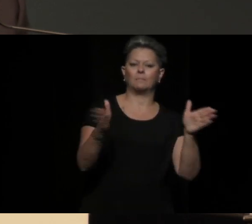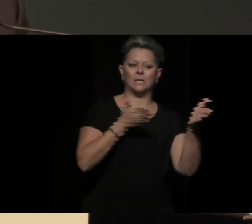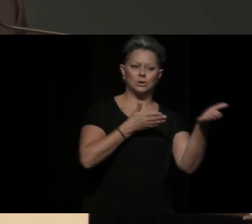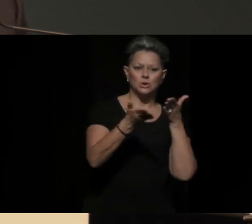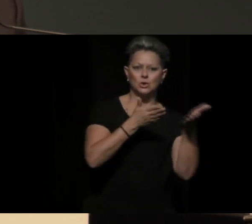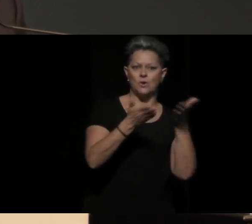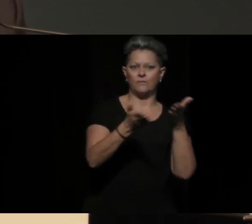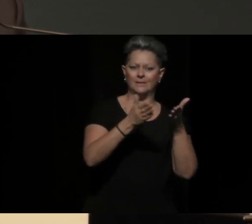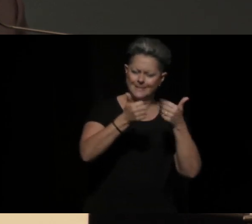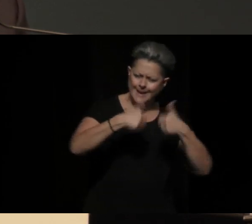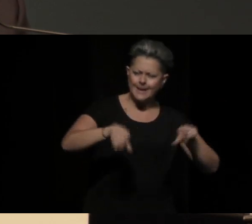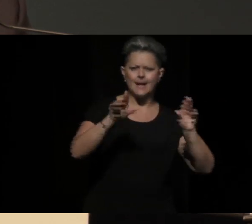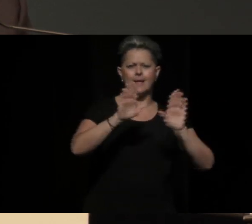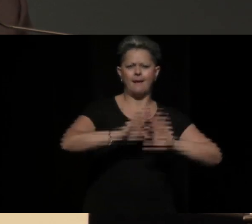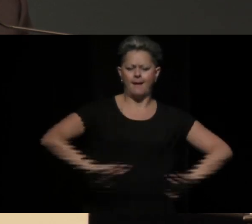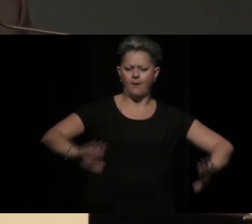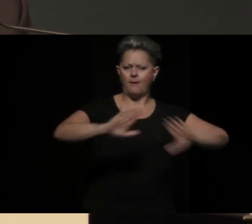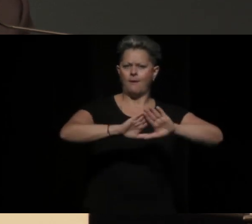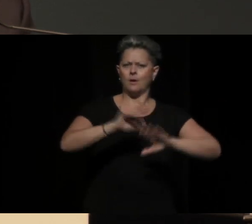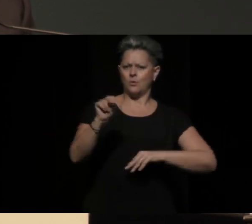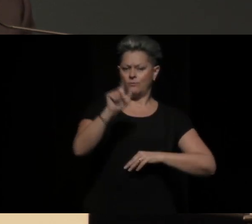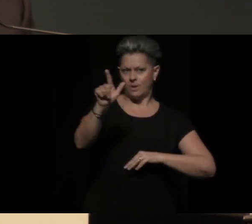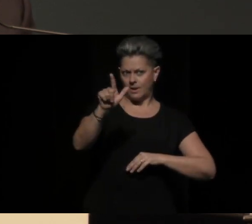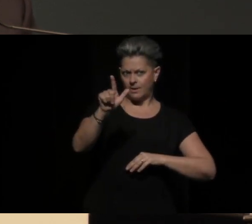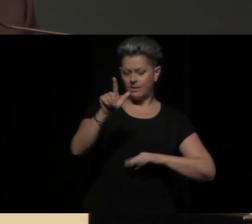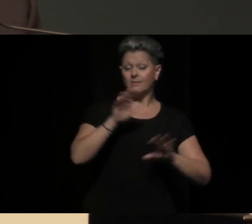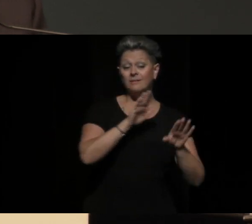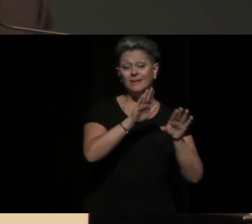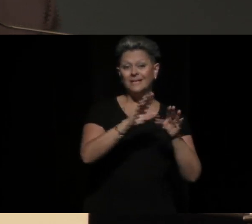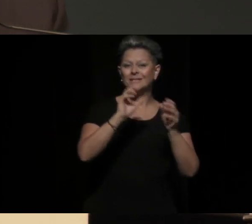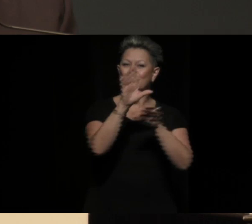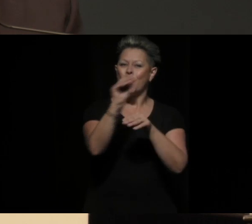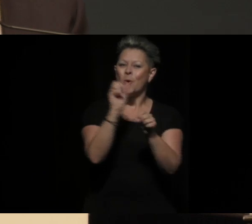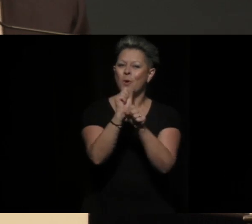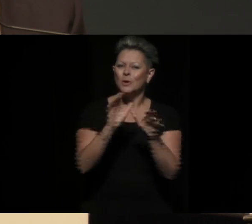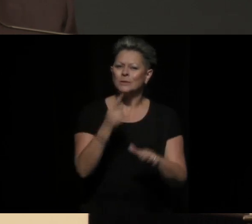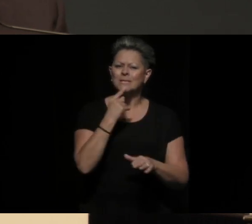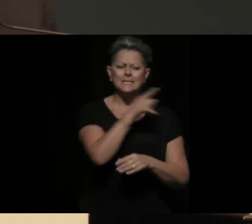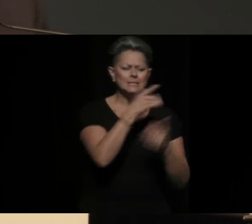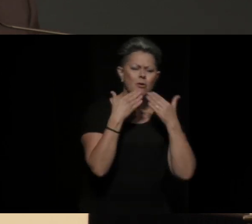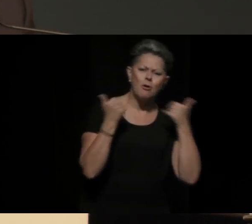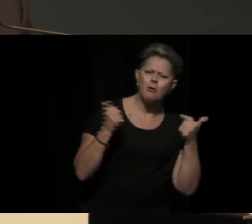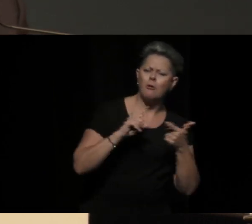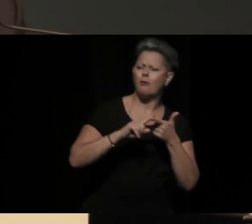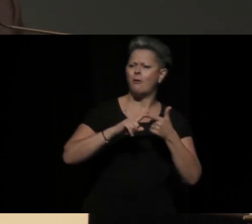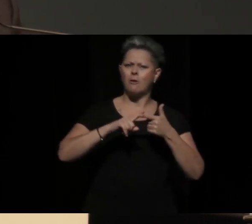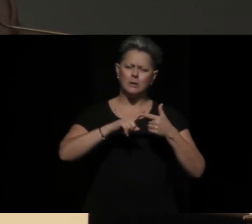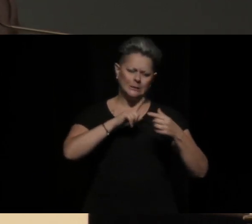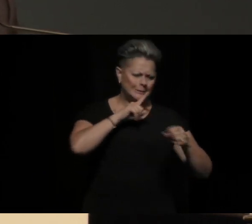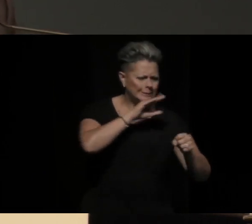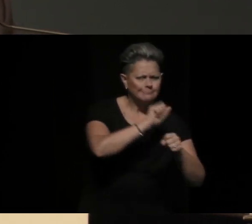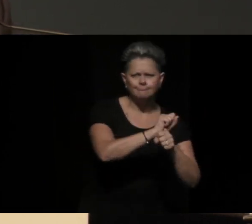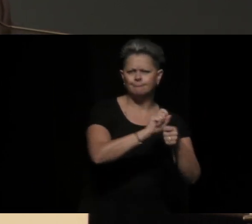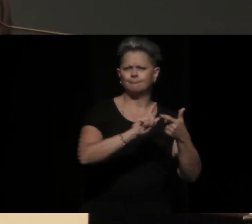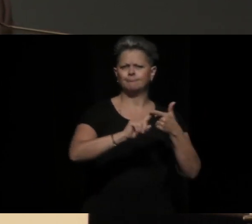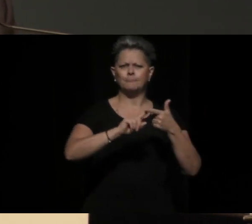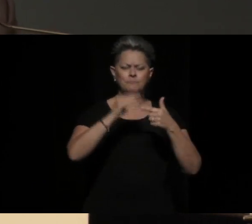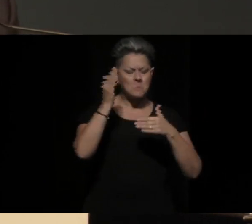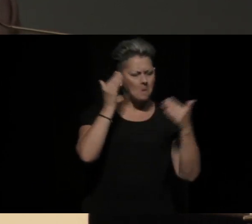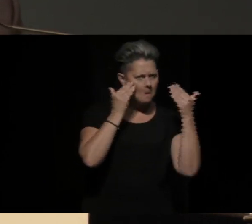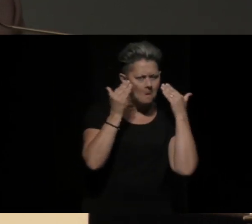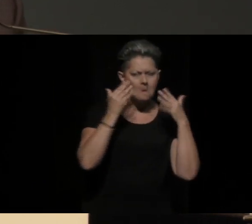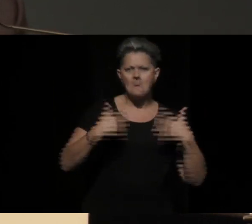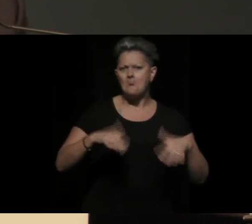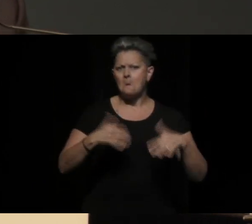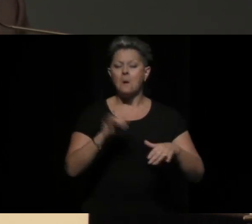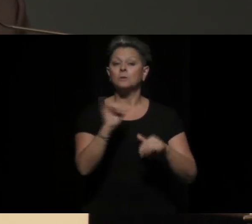any area of the province. His colleagues describe him as kind, dedicated, knowledgeable, and professional in